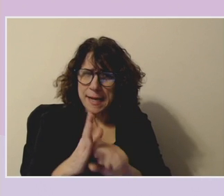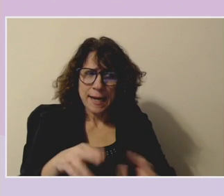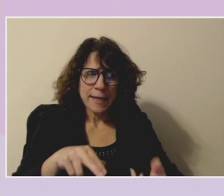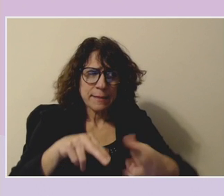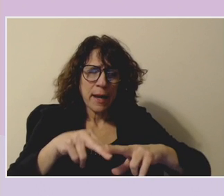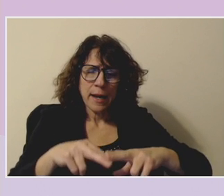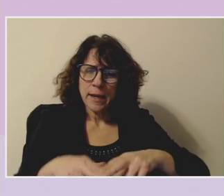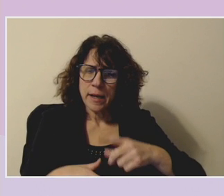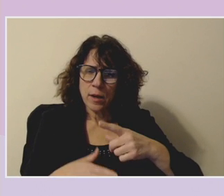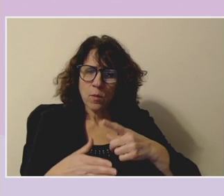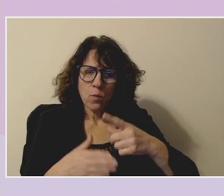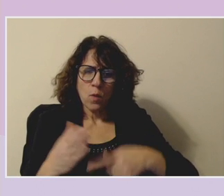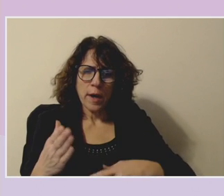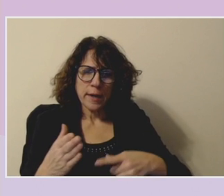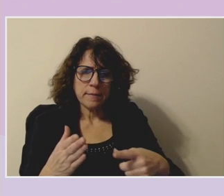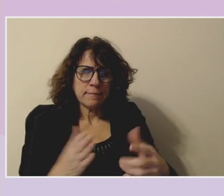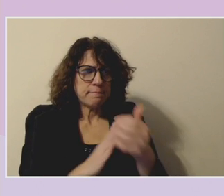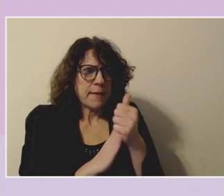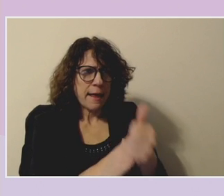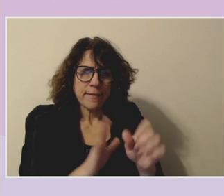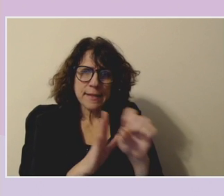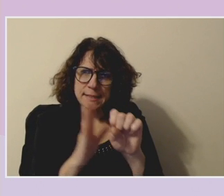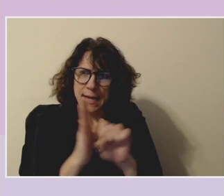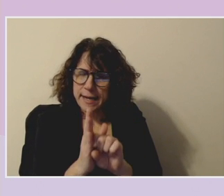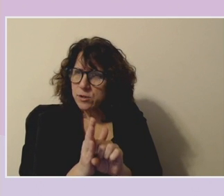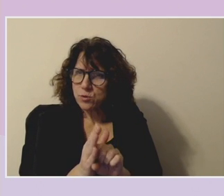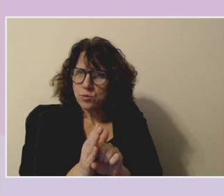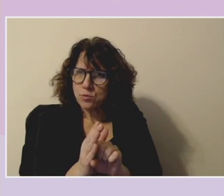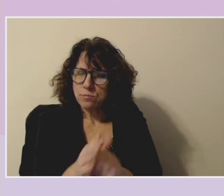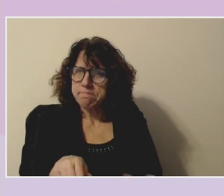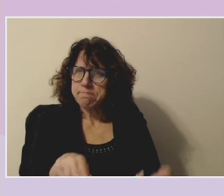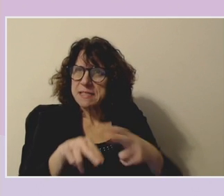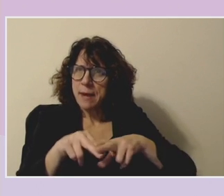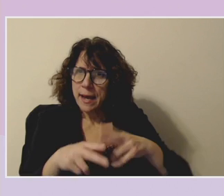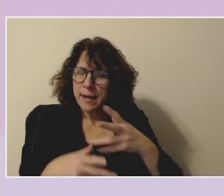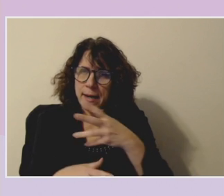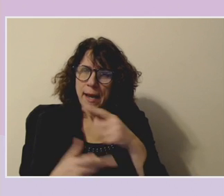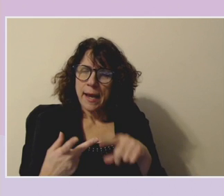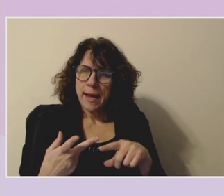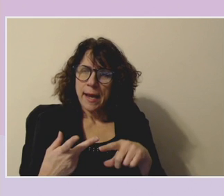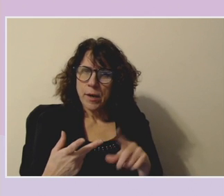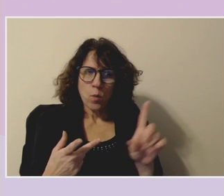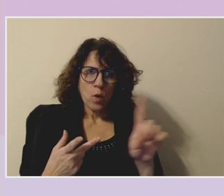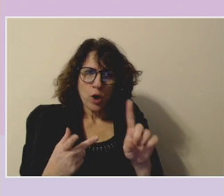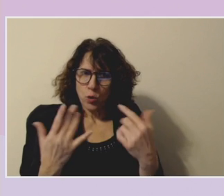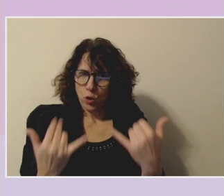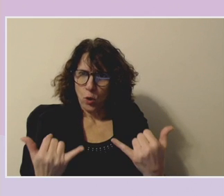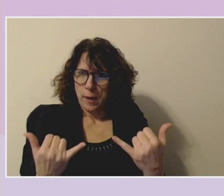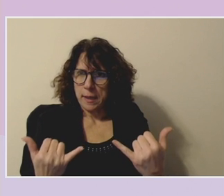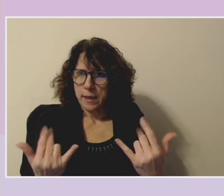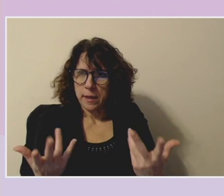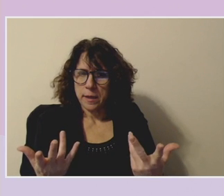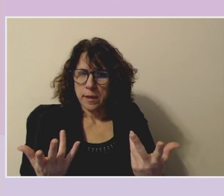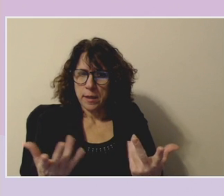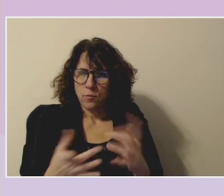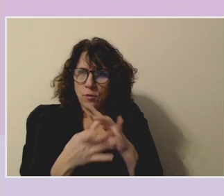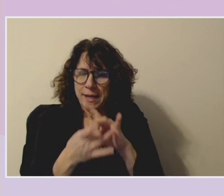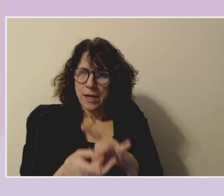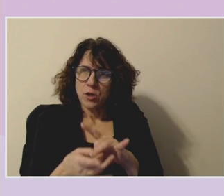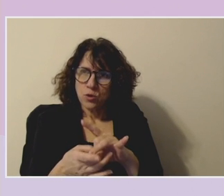state to expand, and kind of where you are currently in terms of the expansion? That'd be